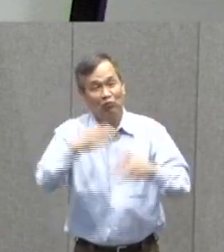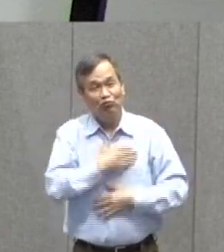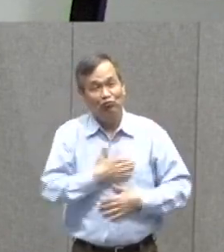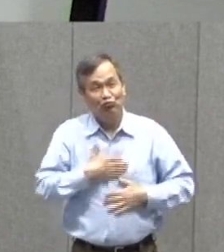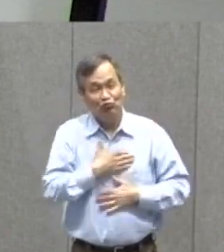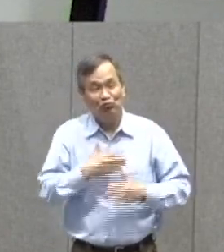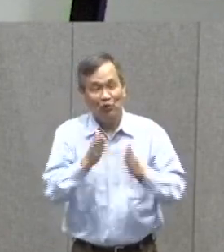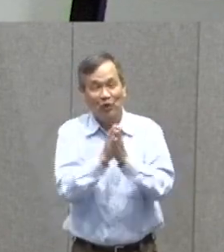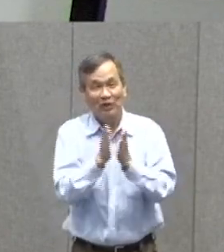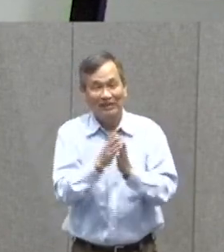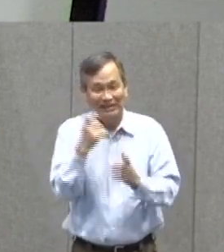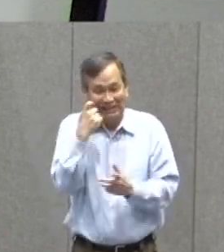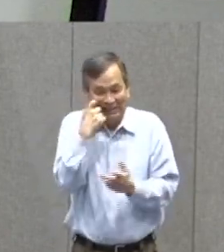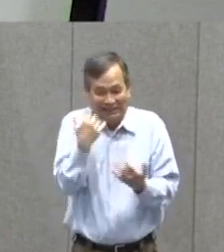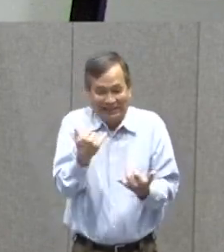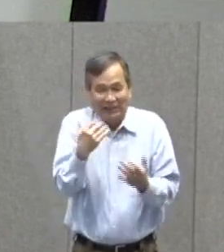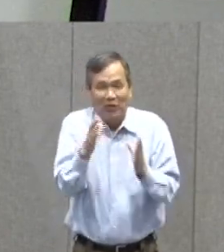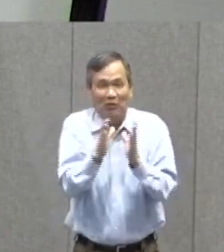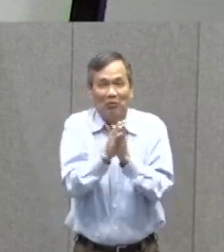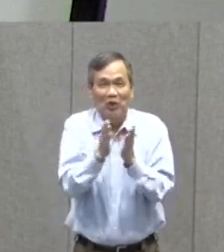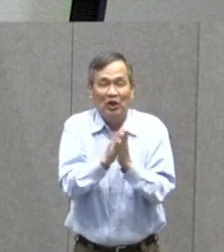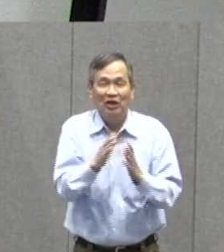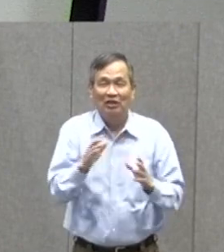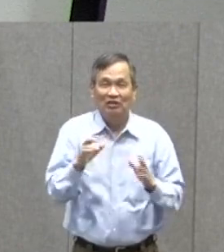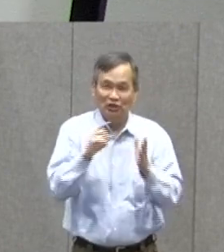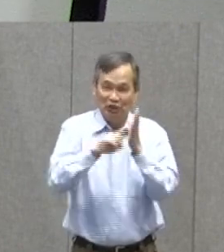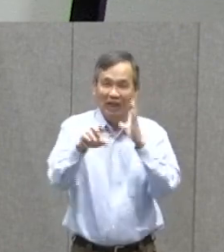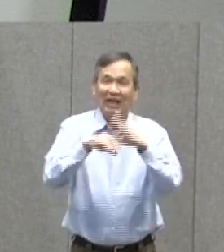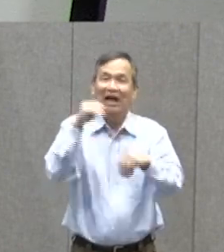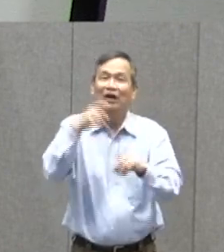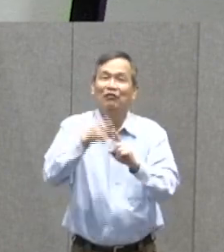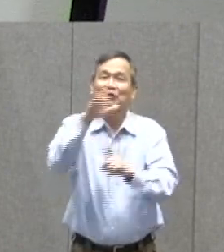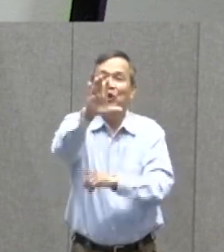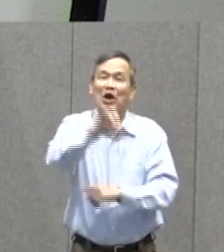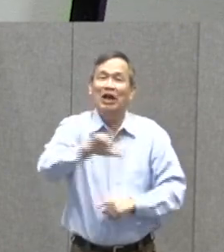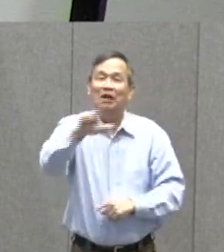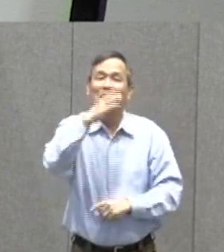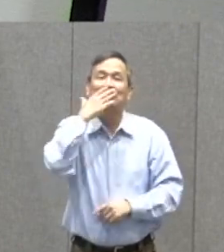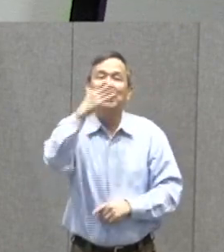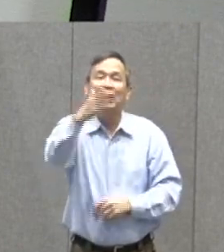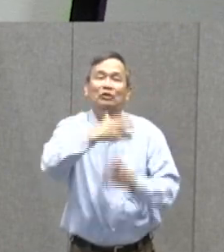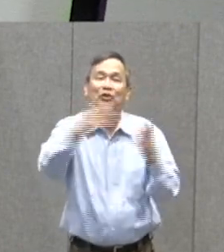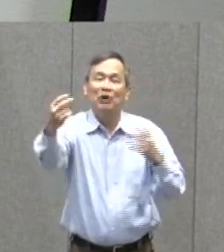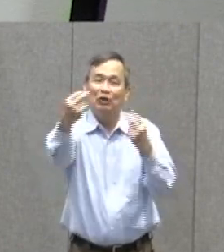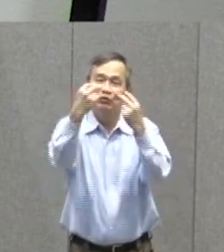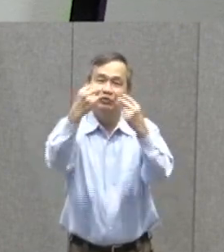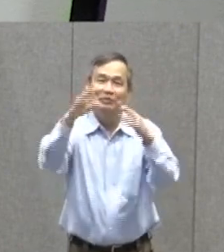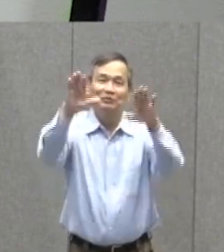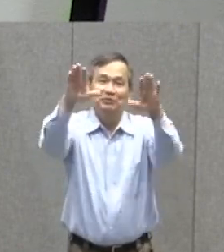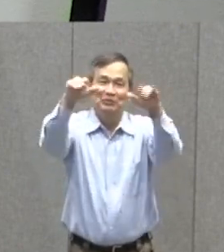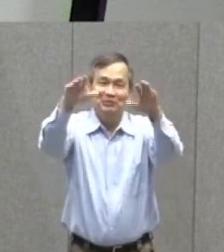are able to check it out in your local library or your school library. Thank you so much for joining me.